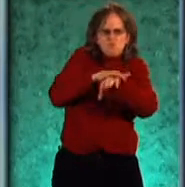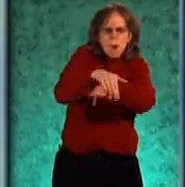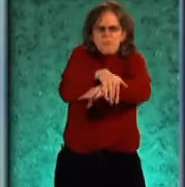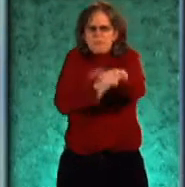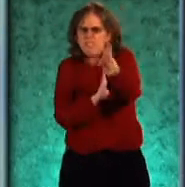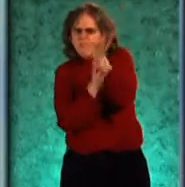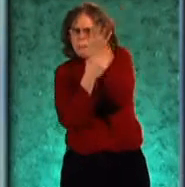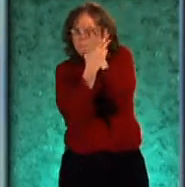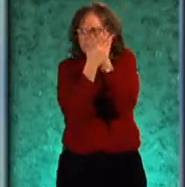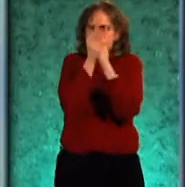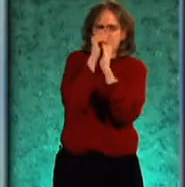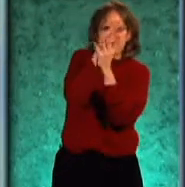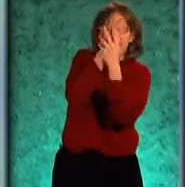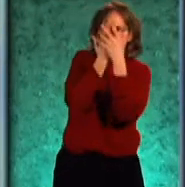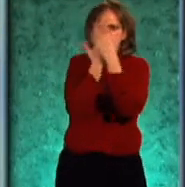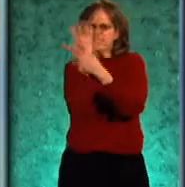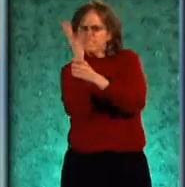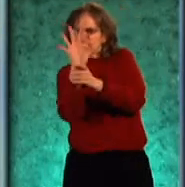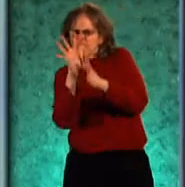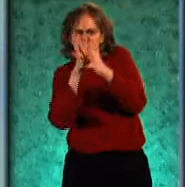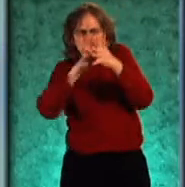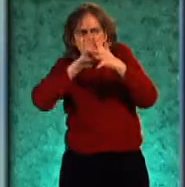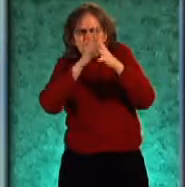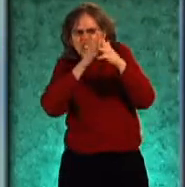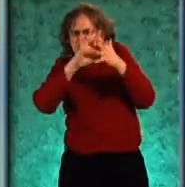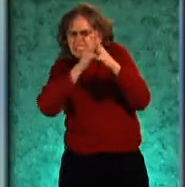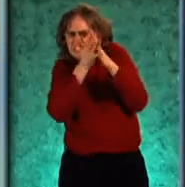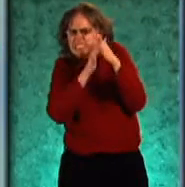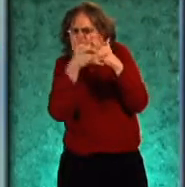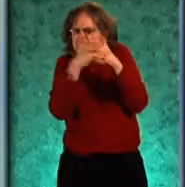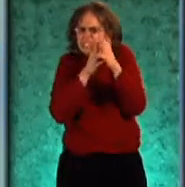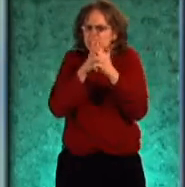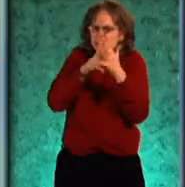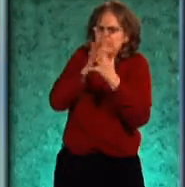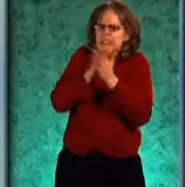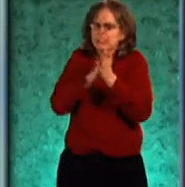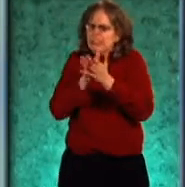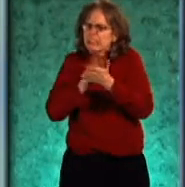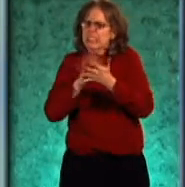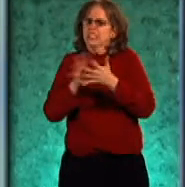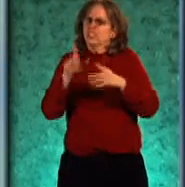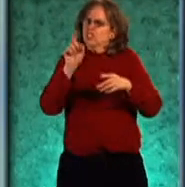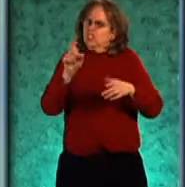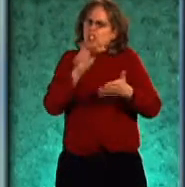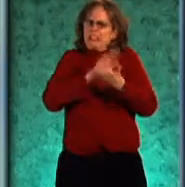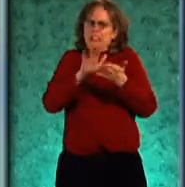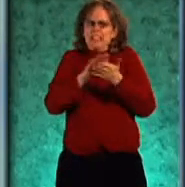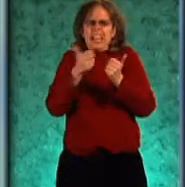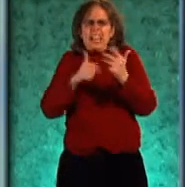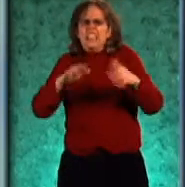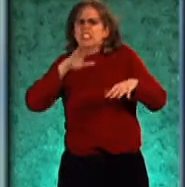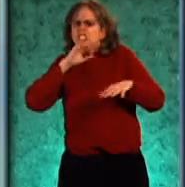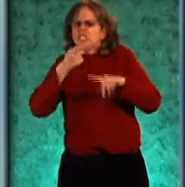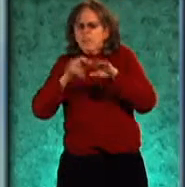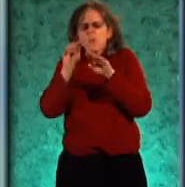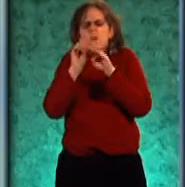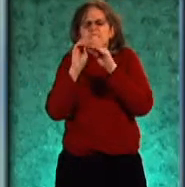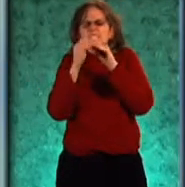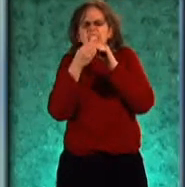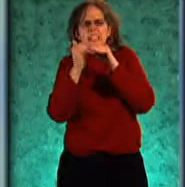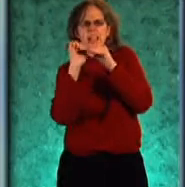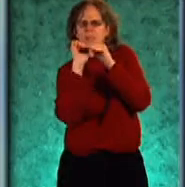wrists, the backs and fronts of your hands, and between your fingers. You should clean any dirt from under your